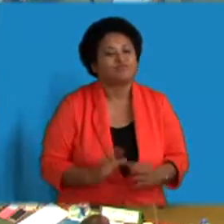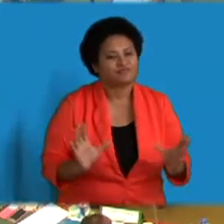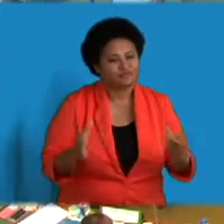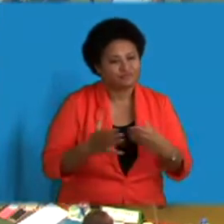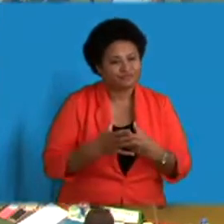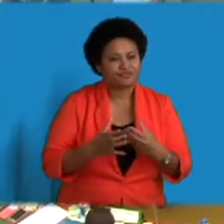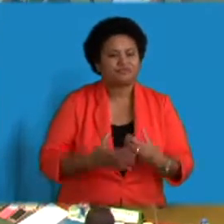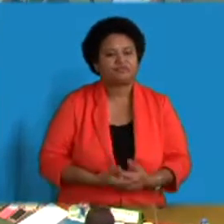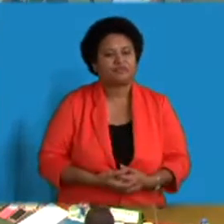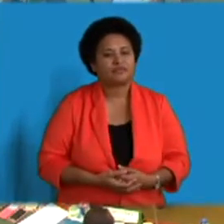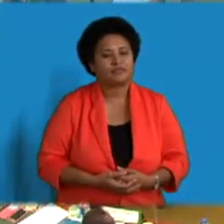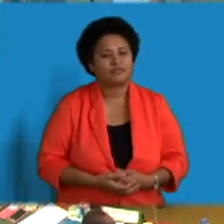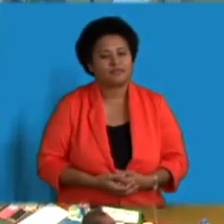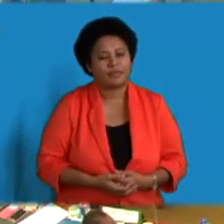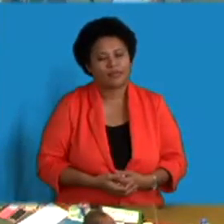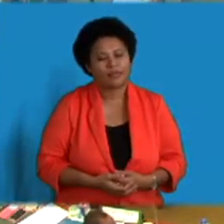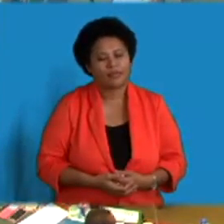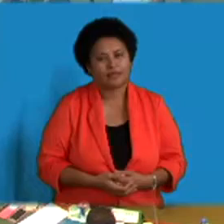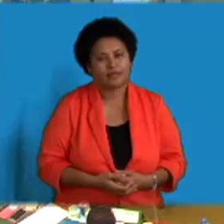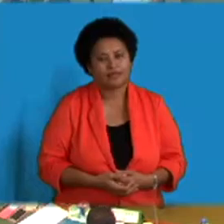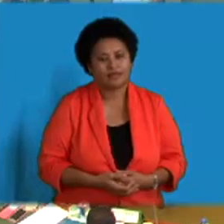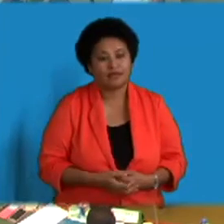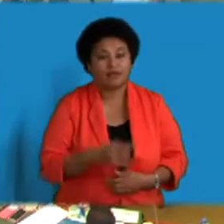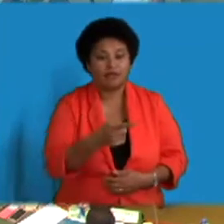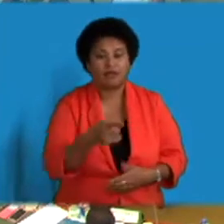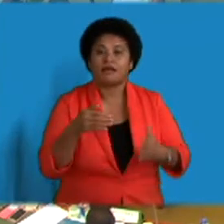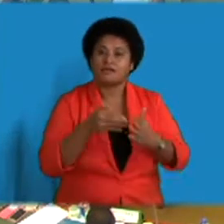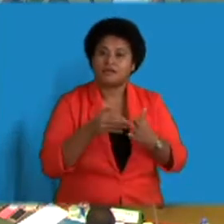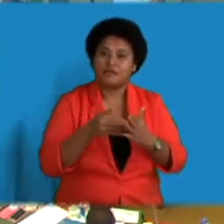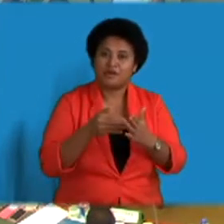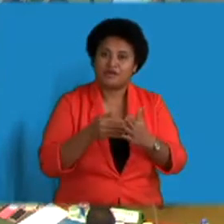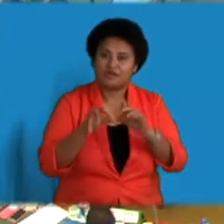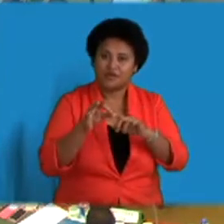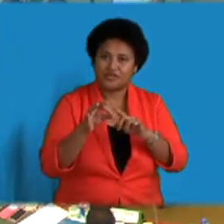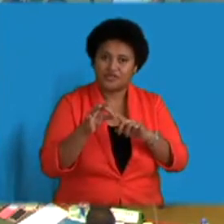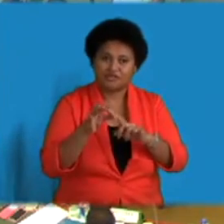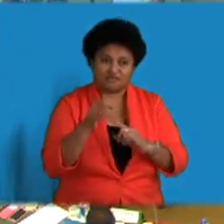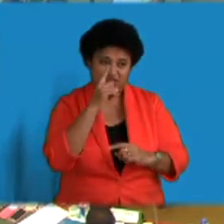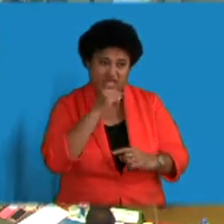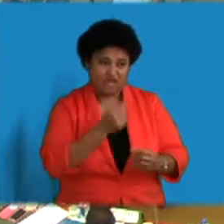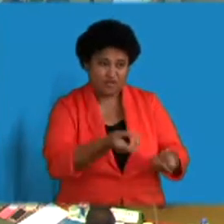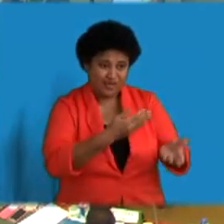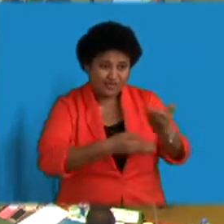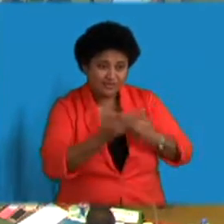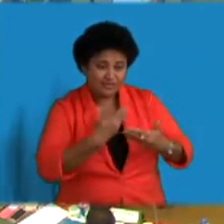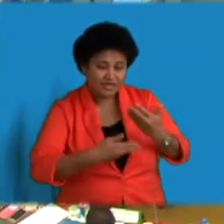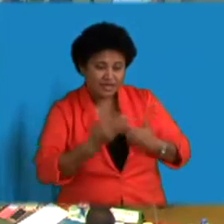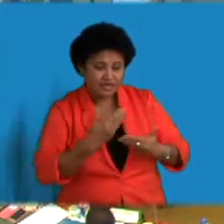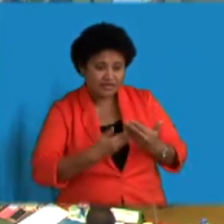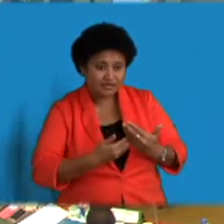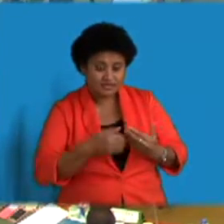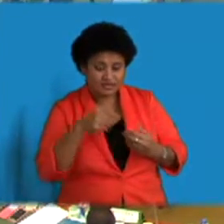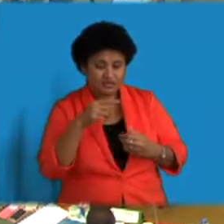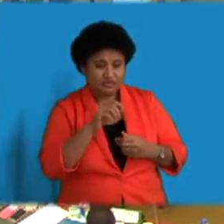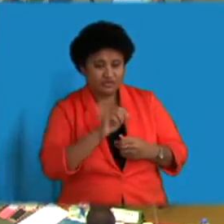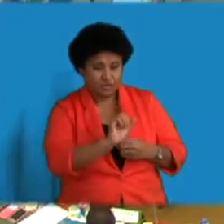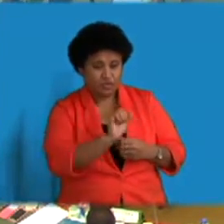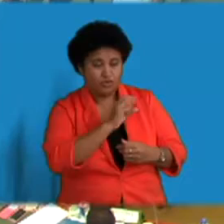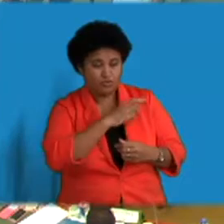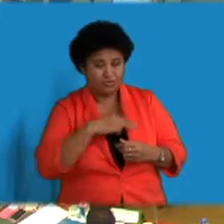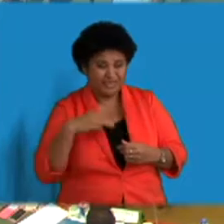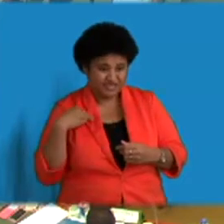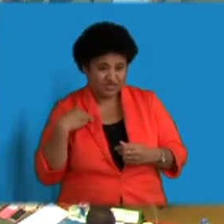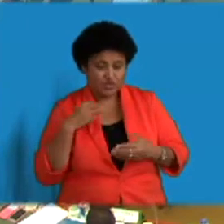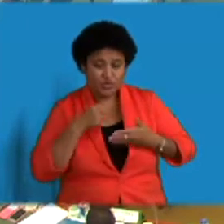Nambolivo. Madam Speaker, supplementary question. Can the Honourable Minister explain if this ministry assists schools